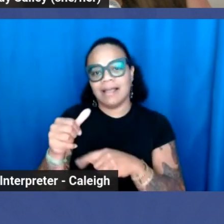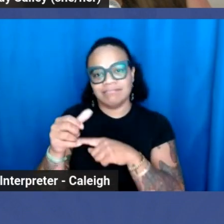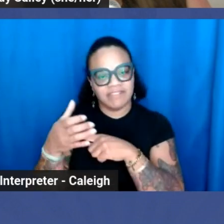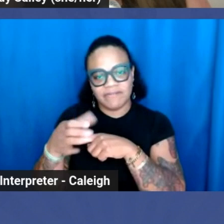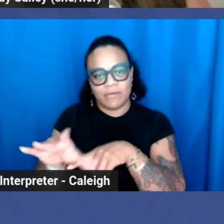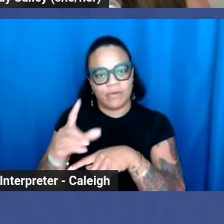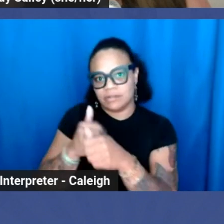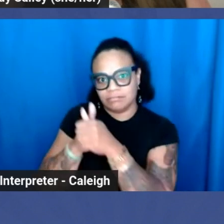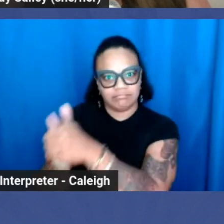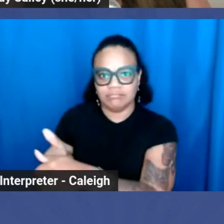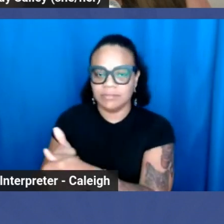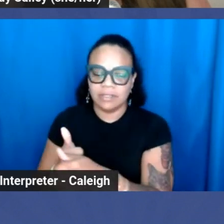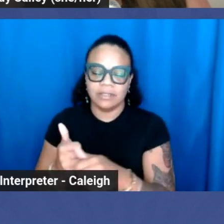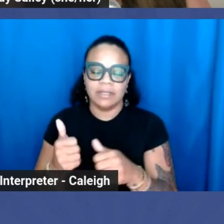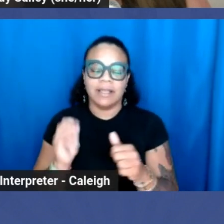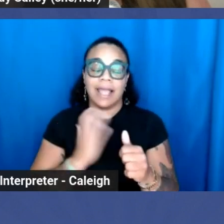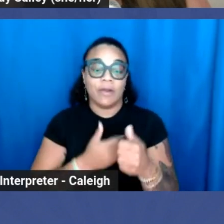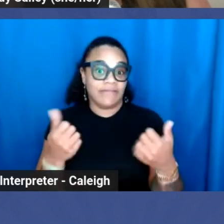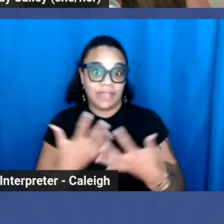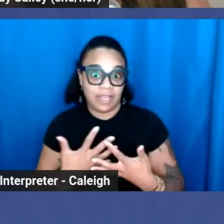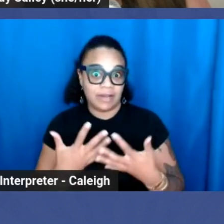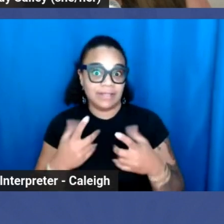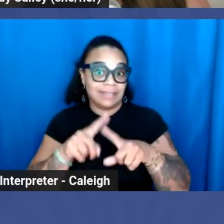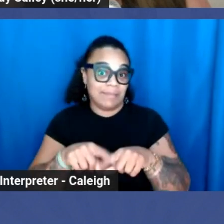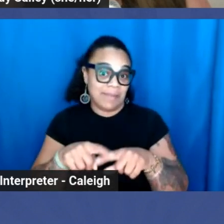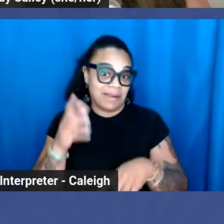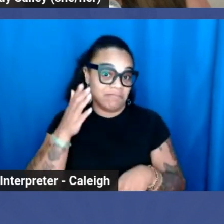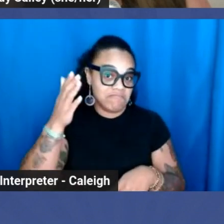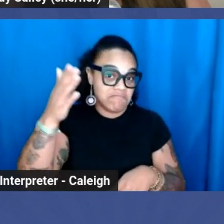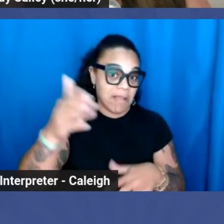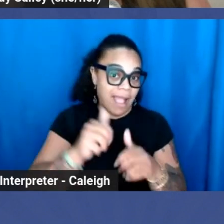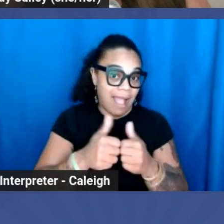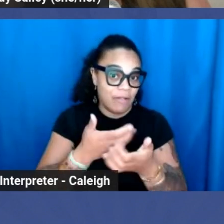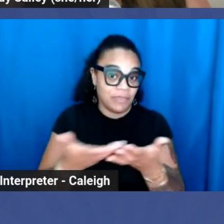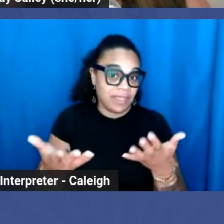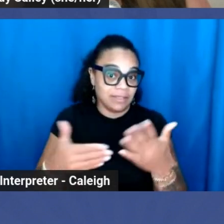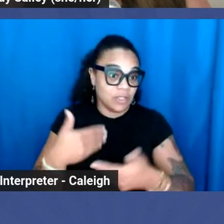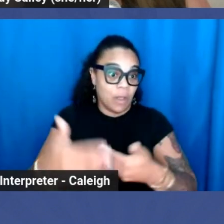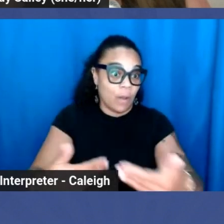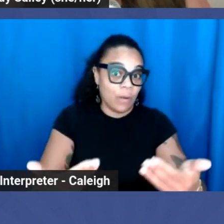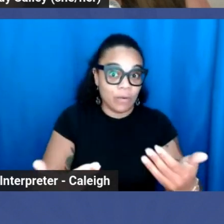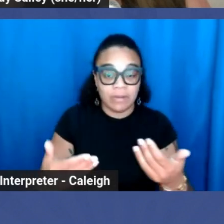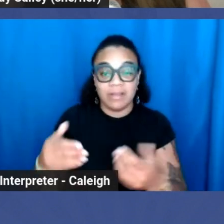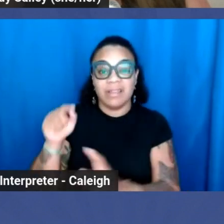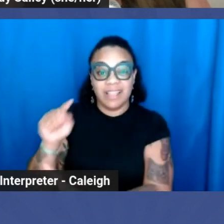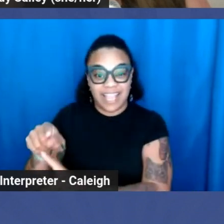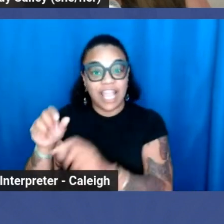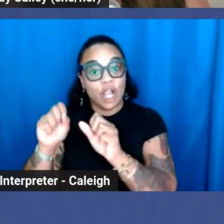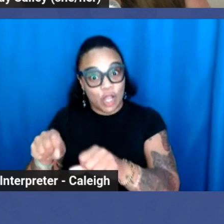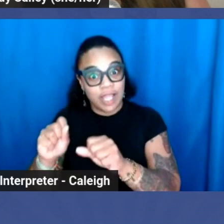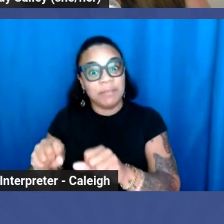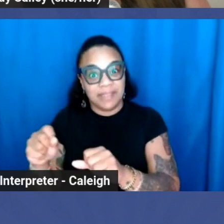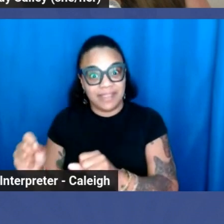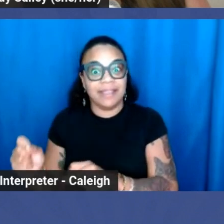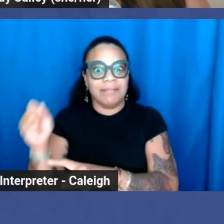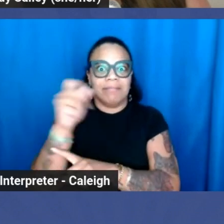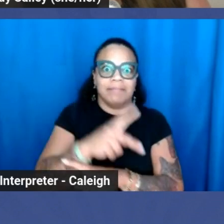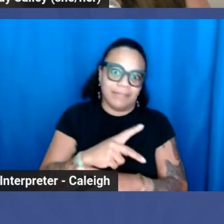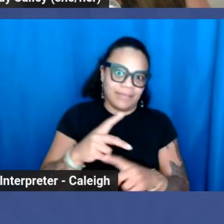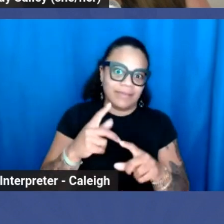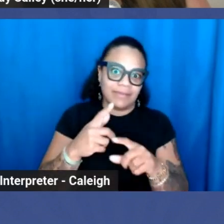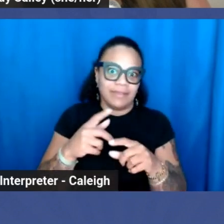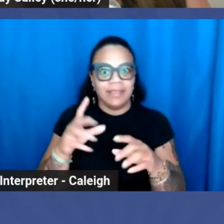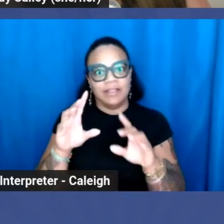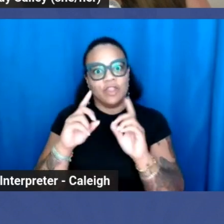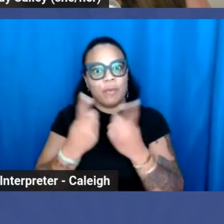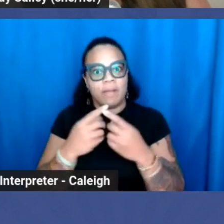that, depending on how things go, Comstock could get revived by a Department of Justice as anti-abortion,